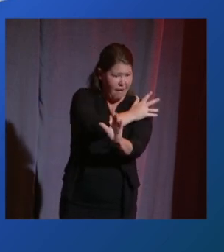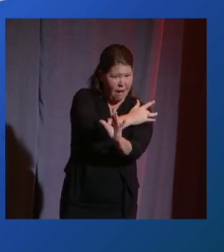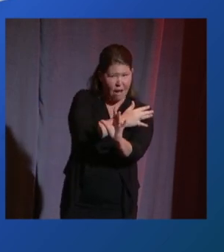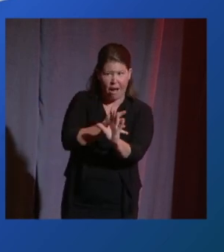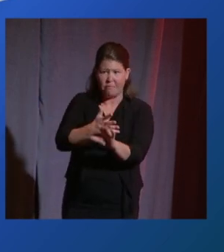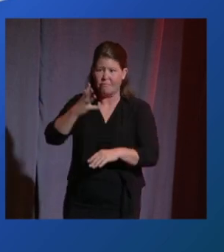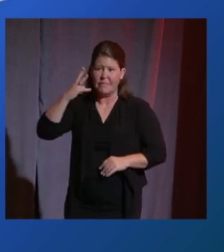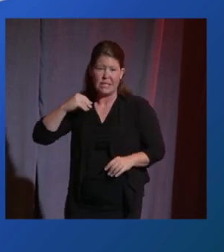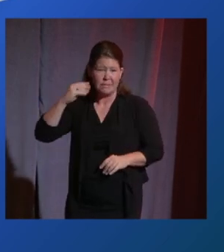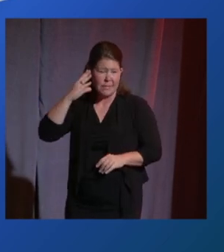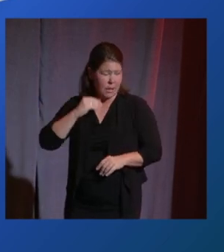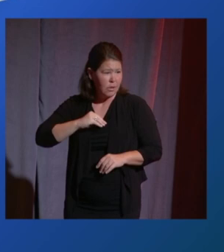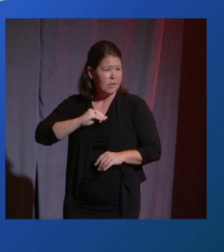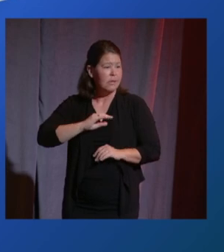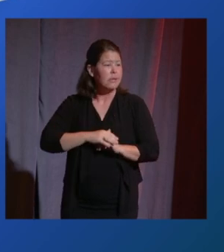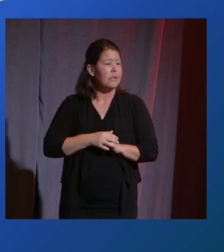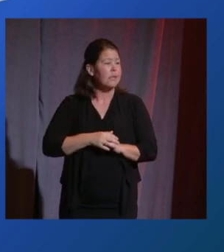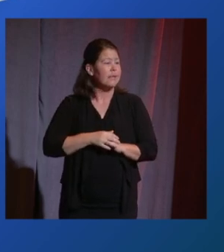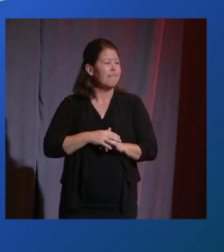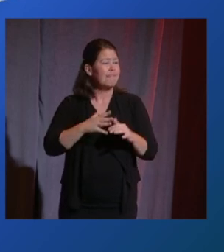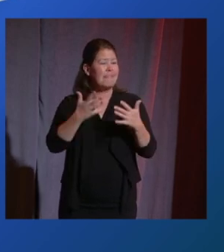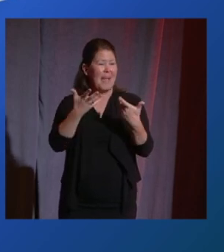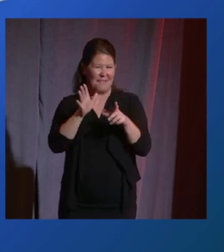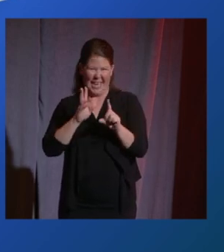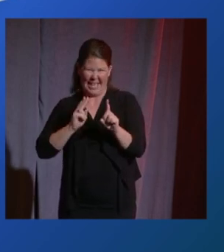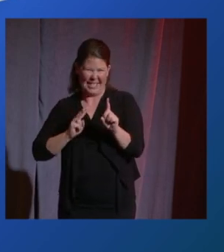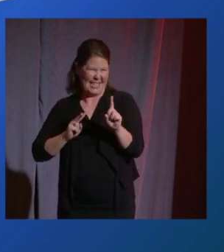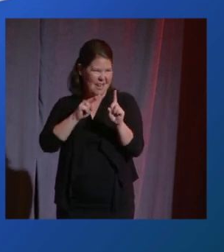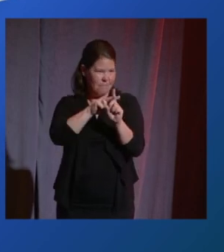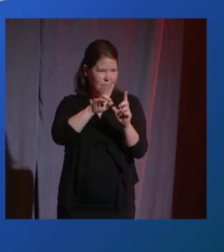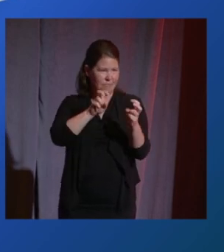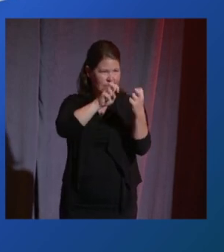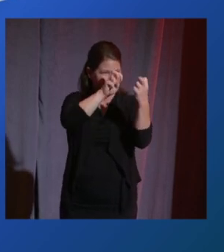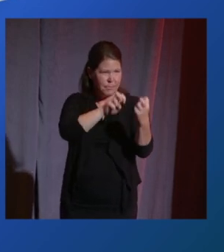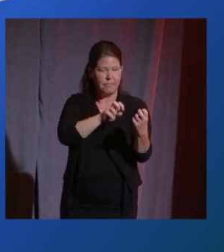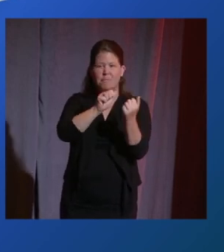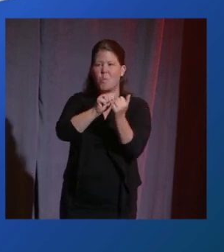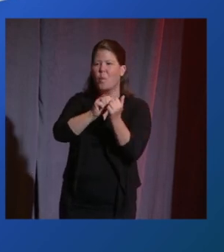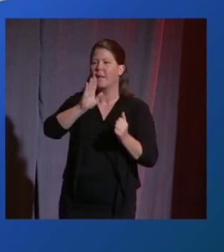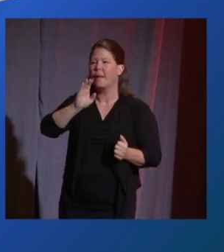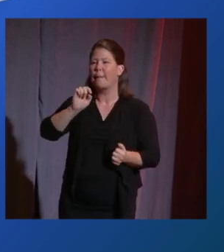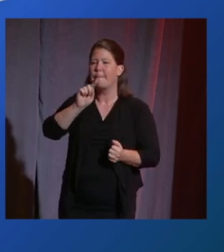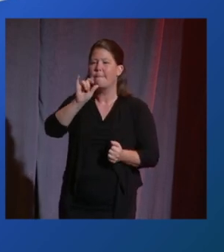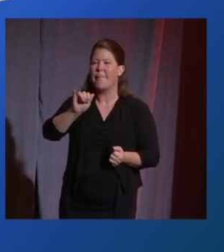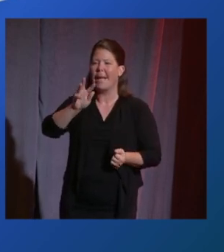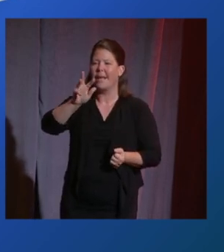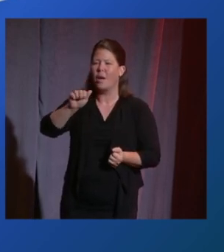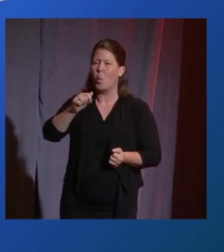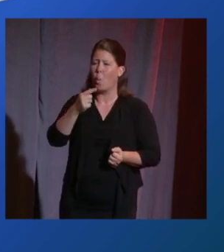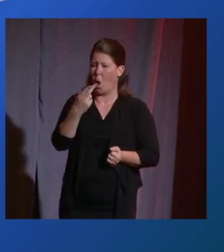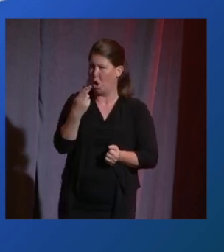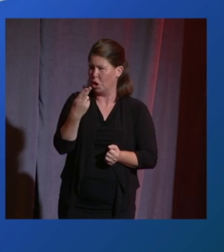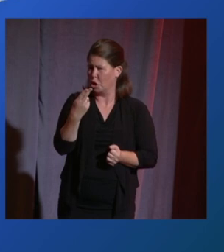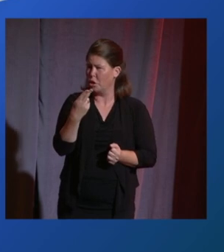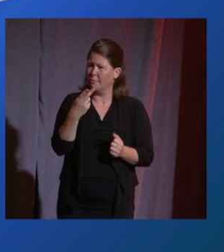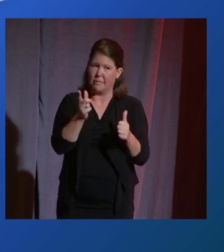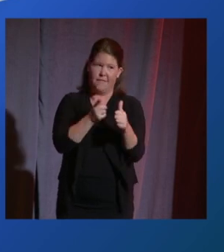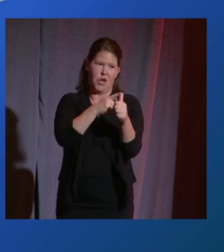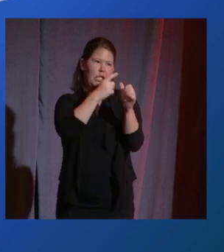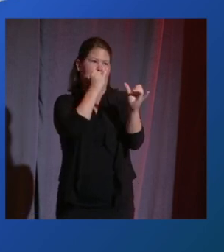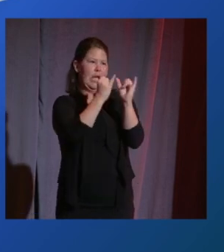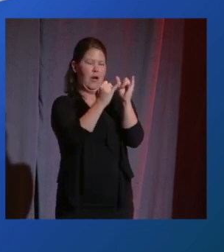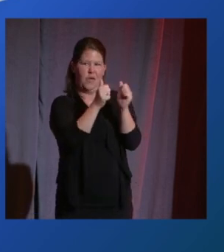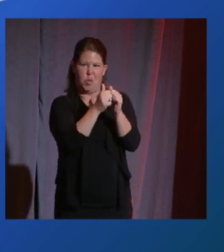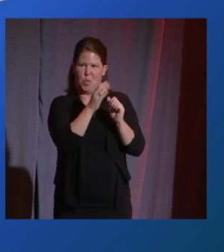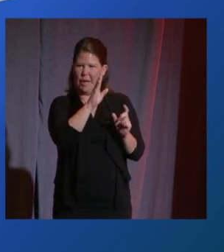interview with the dma director Betty Welch then she said what's your goal in the future and I